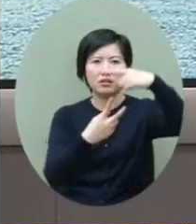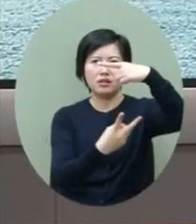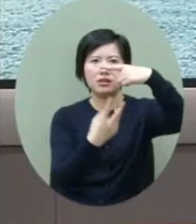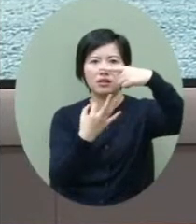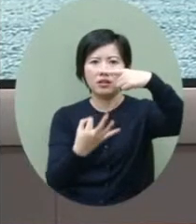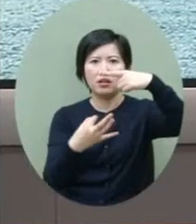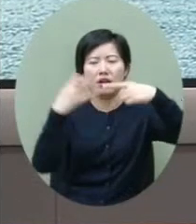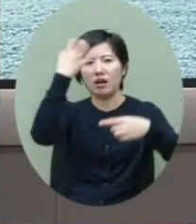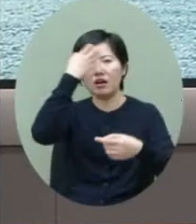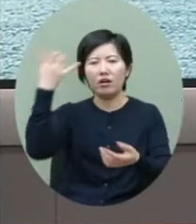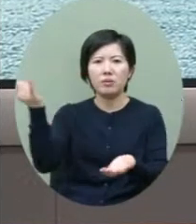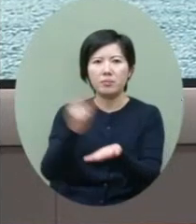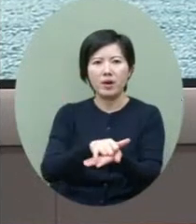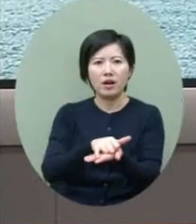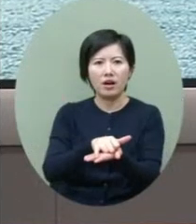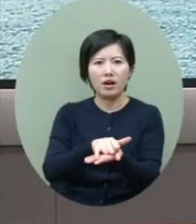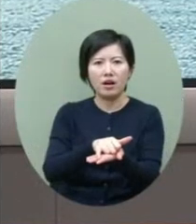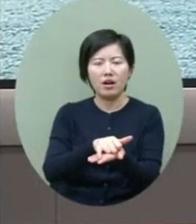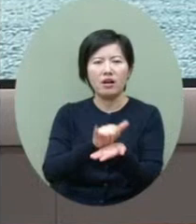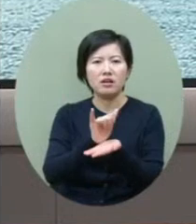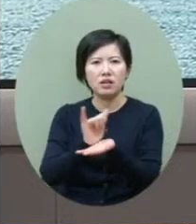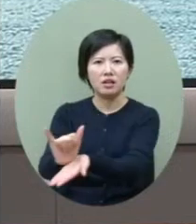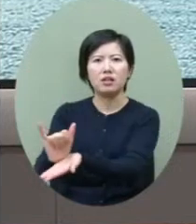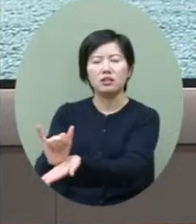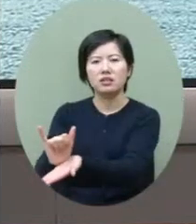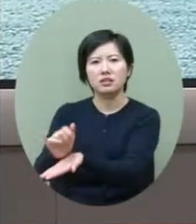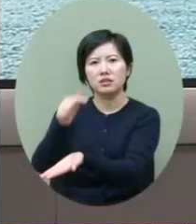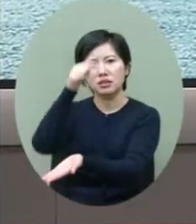On 23rd of January,